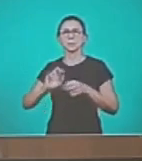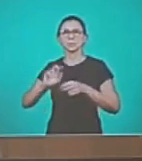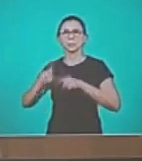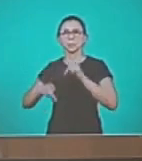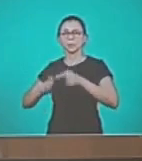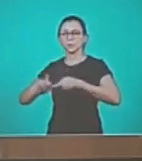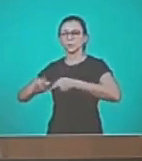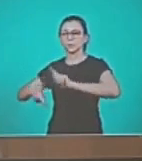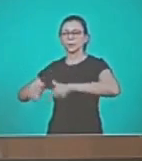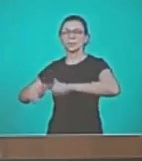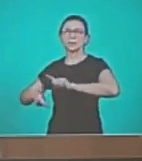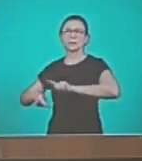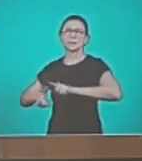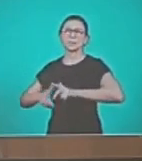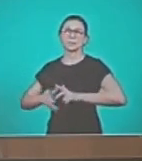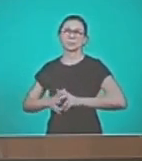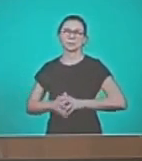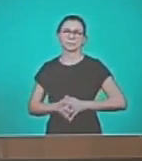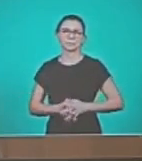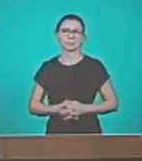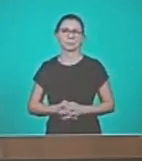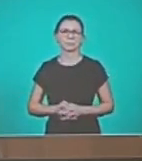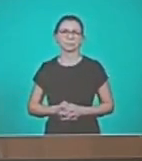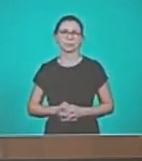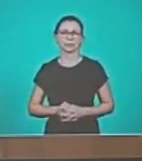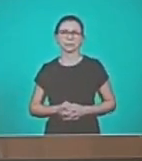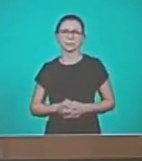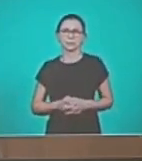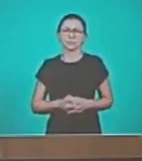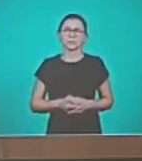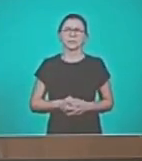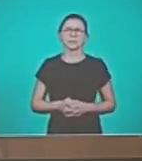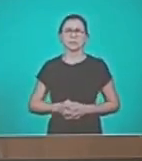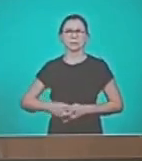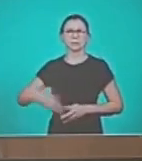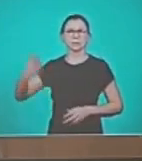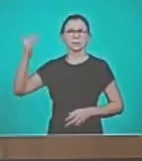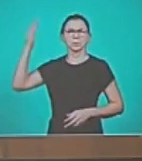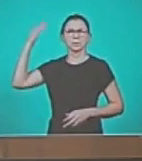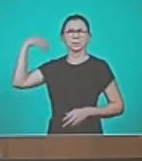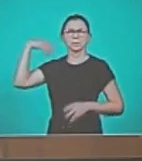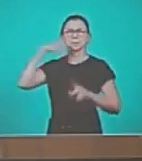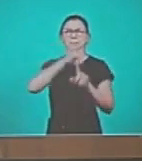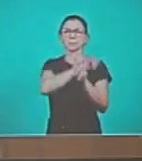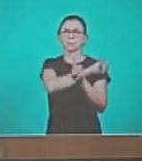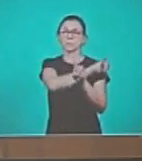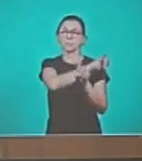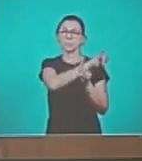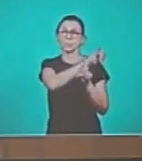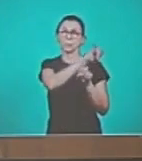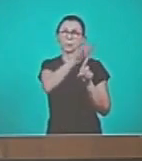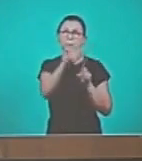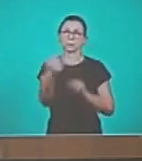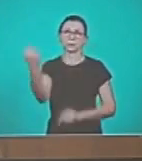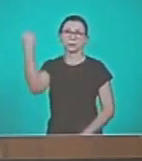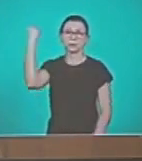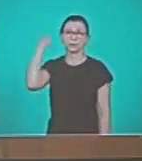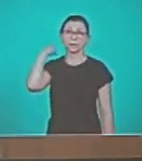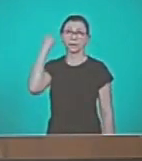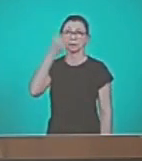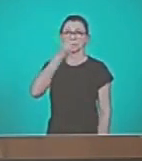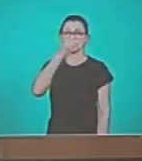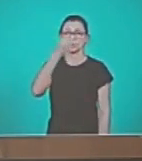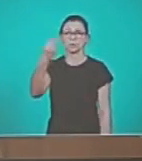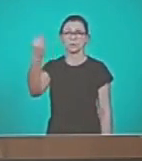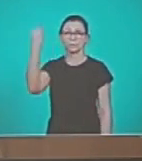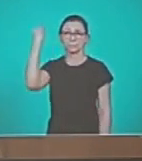tell Israel that what was prophesied back there, that was rejected one